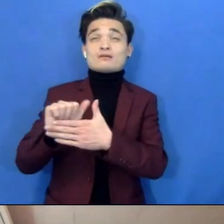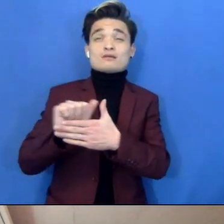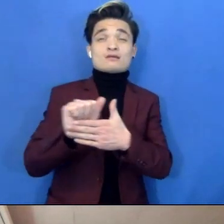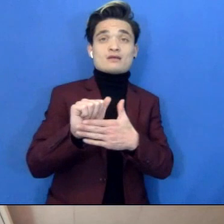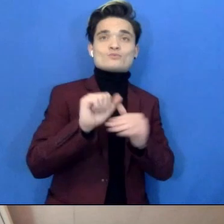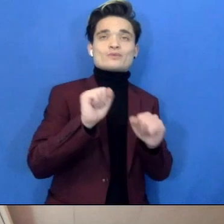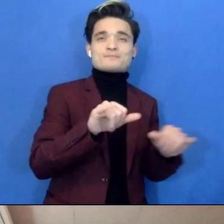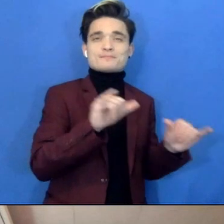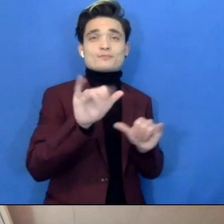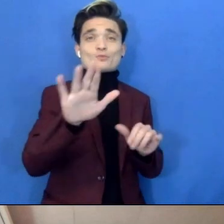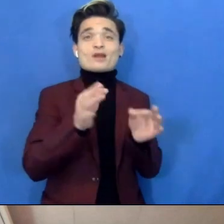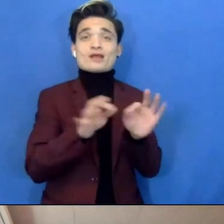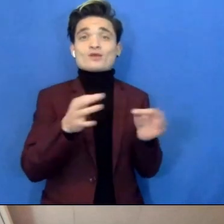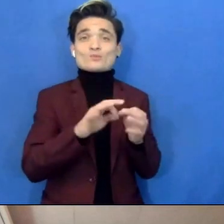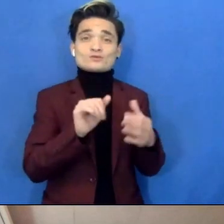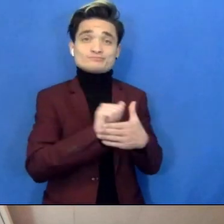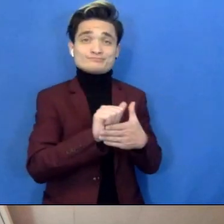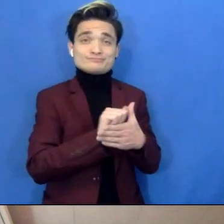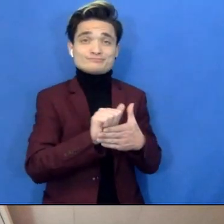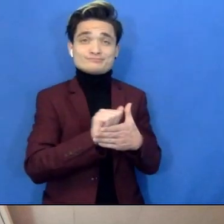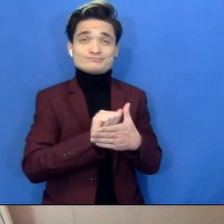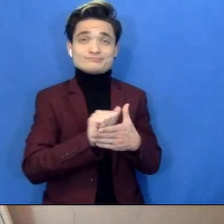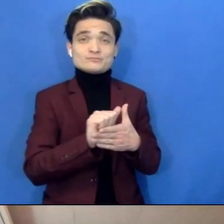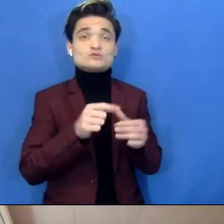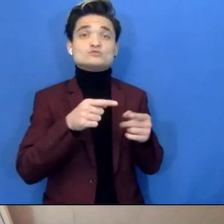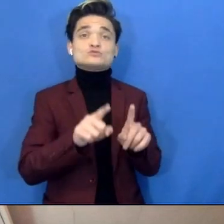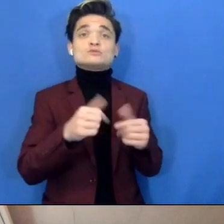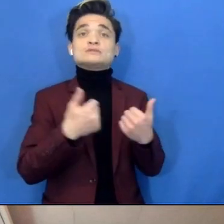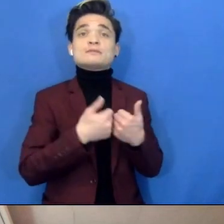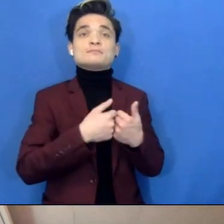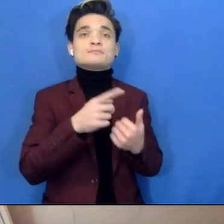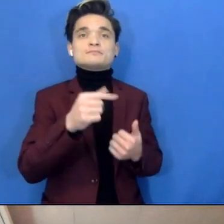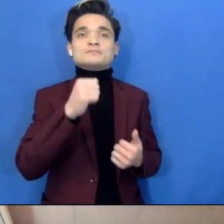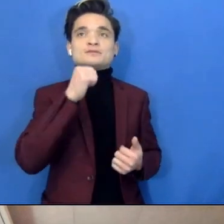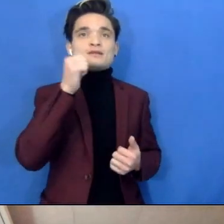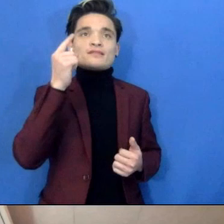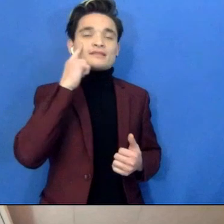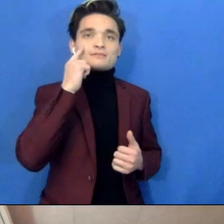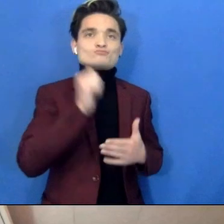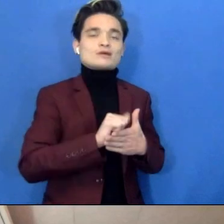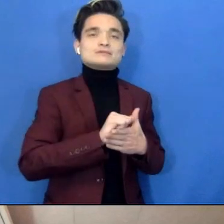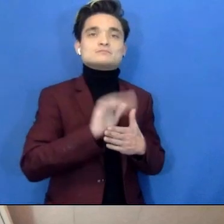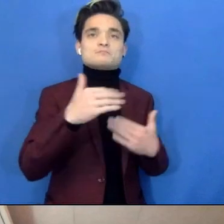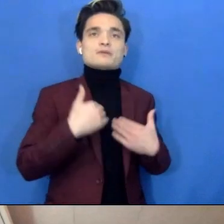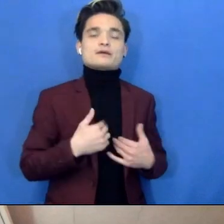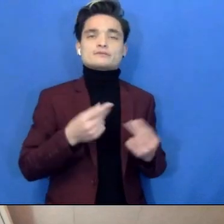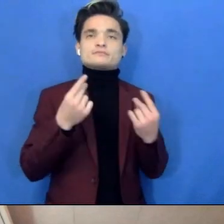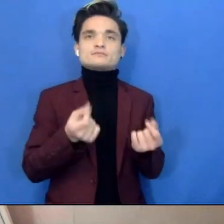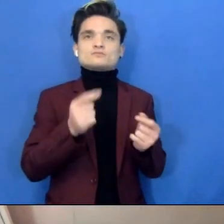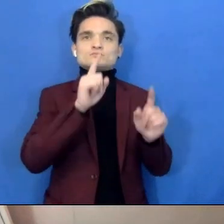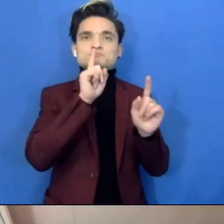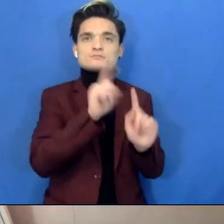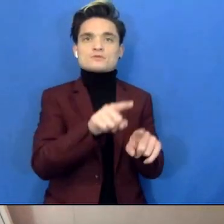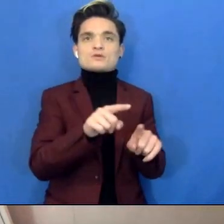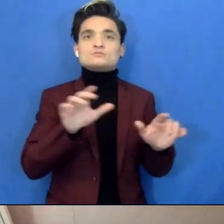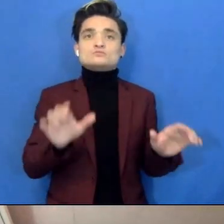think about the training, you just react, right? So I think a specific genre, you can also train your language